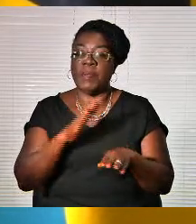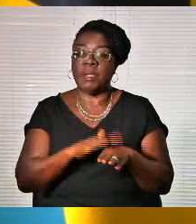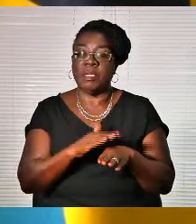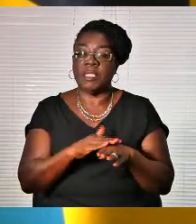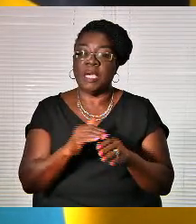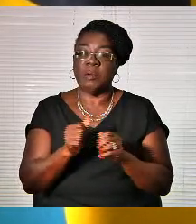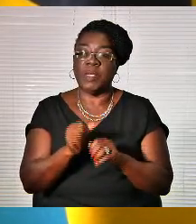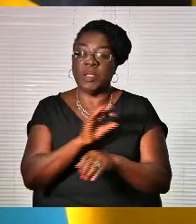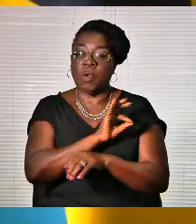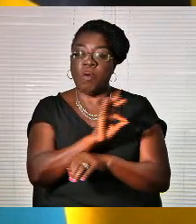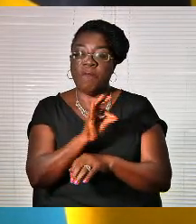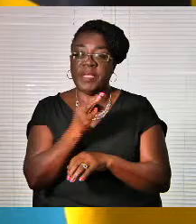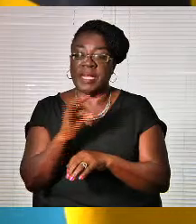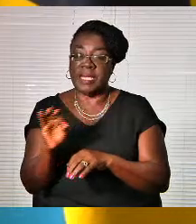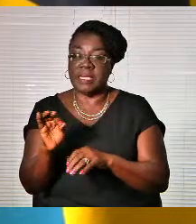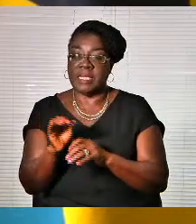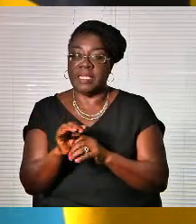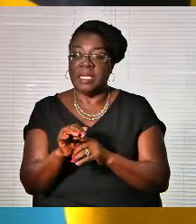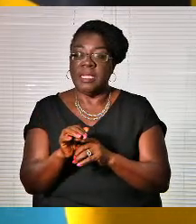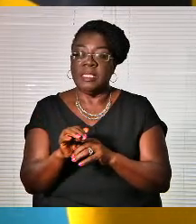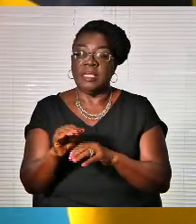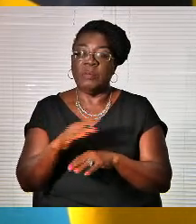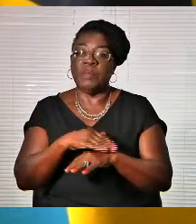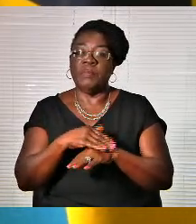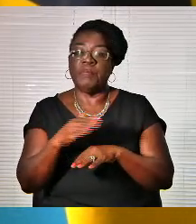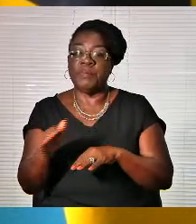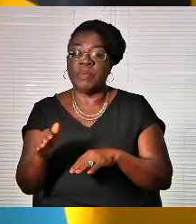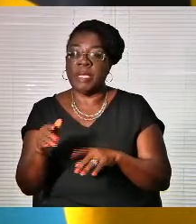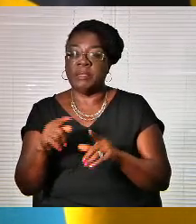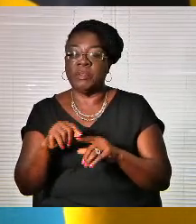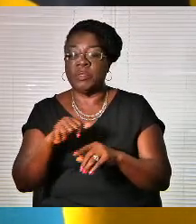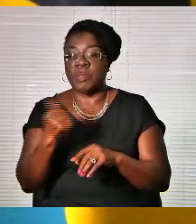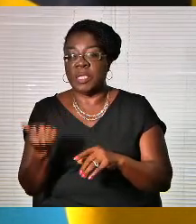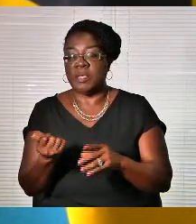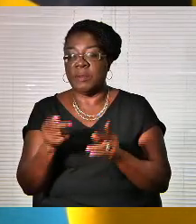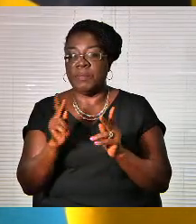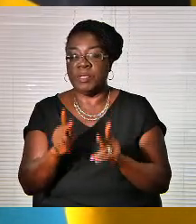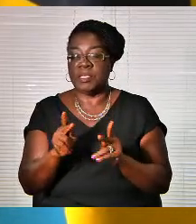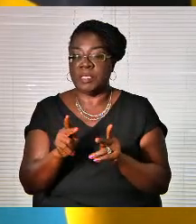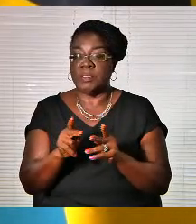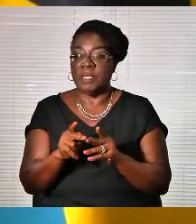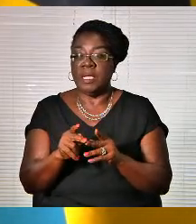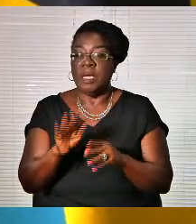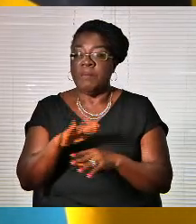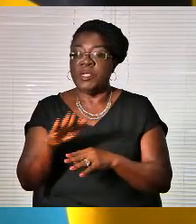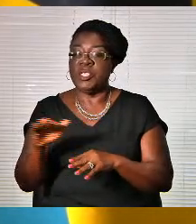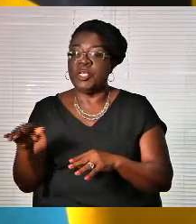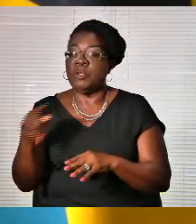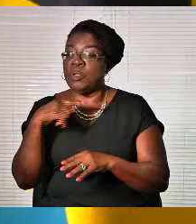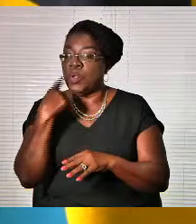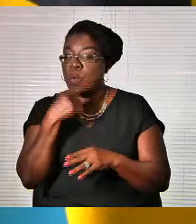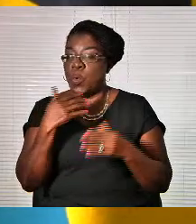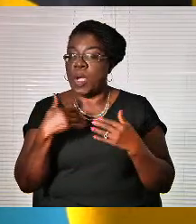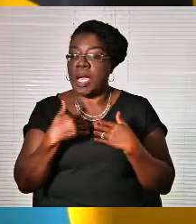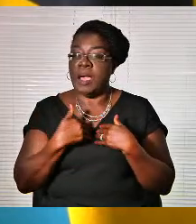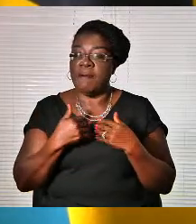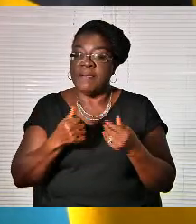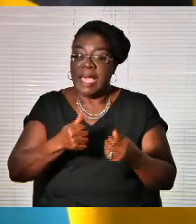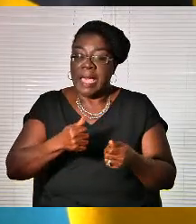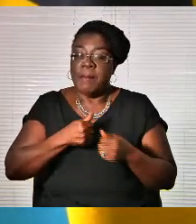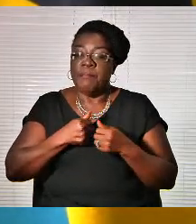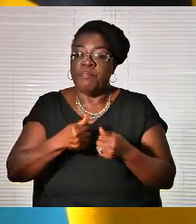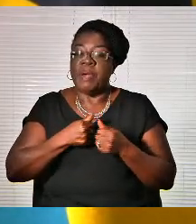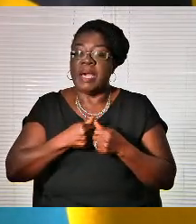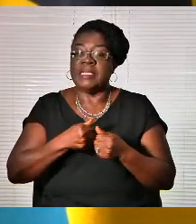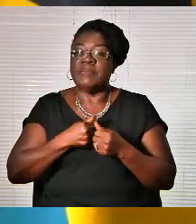with COVID-19, that they don't transmit it to another individual. But specifically for children who are asthmatic, there's no